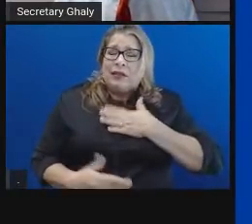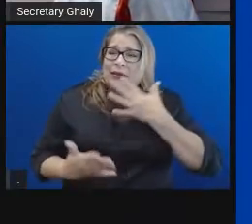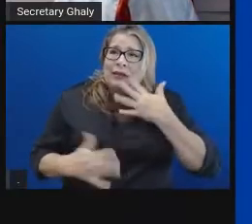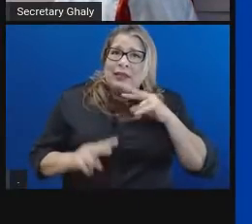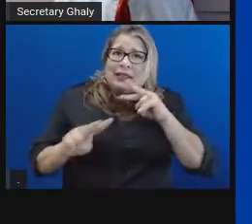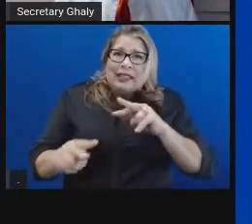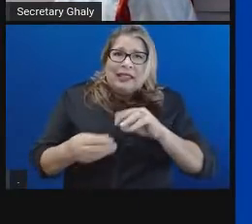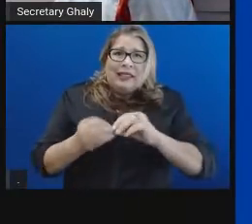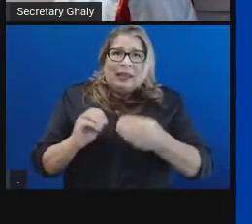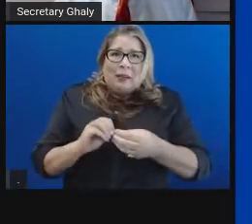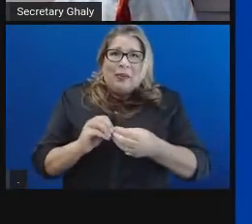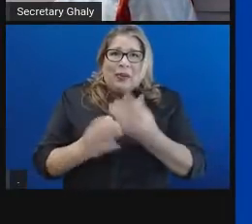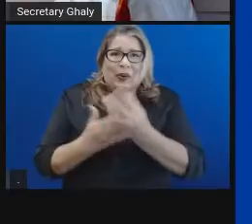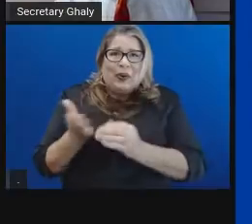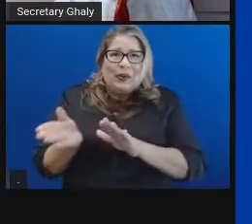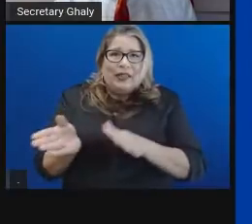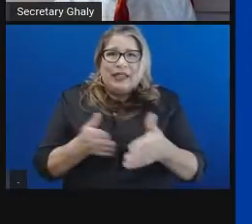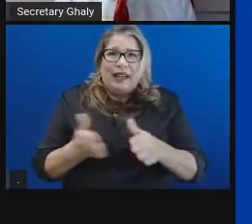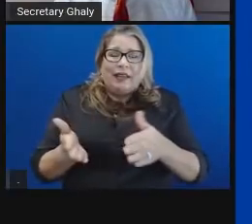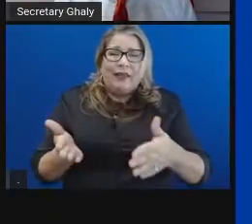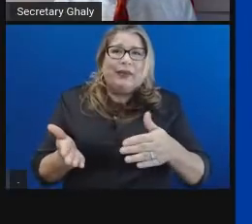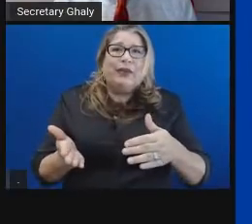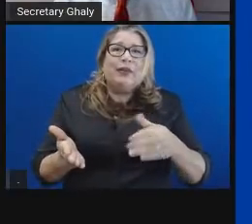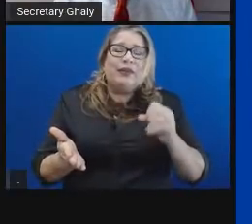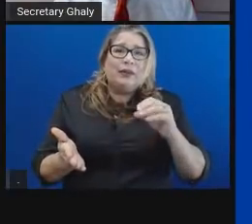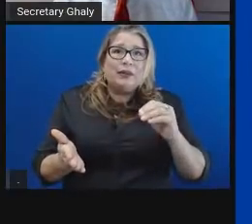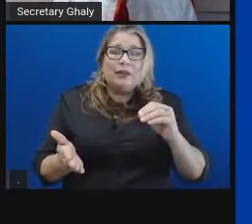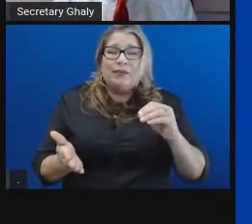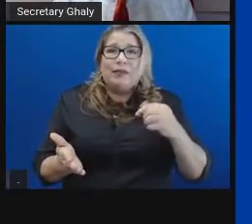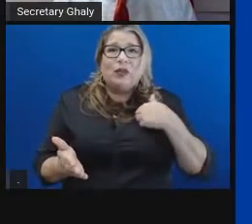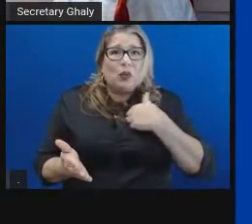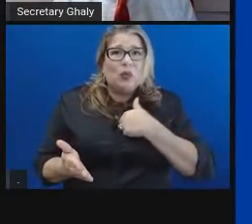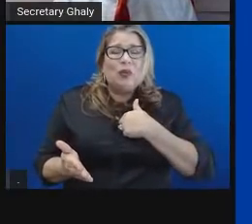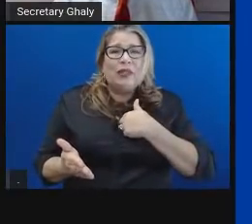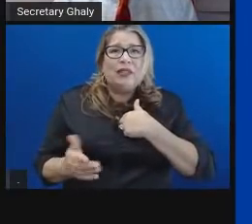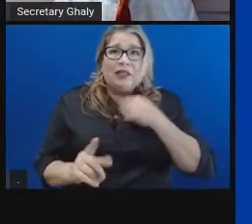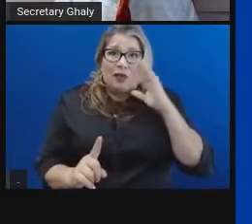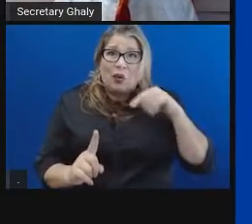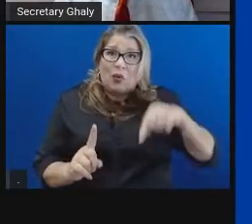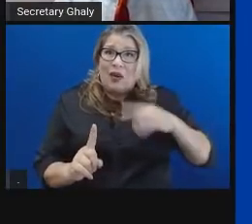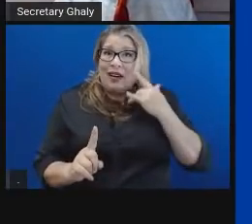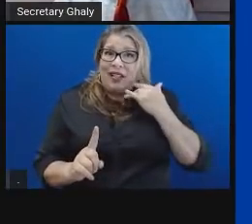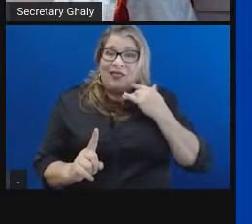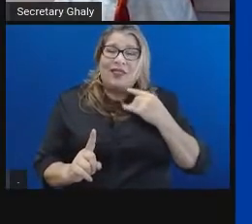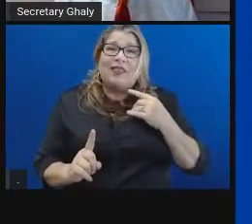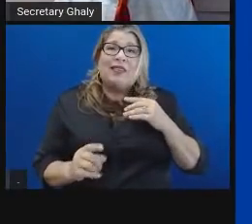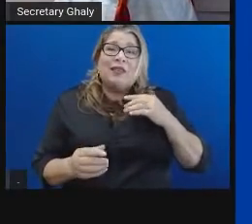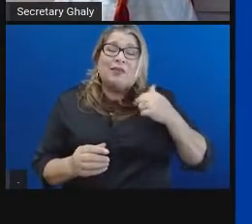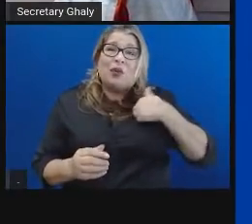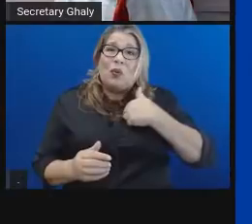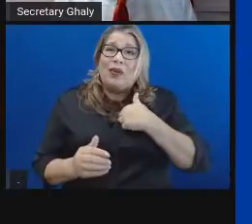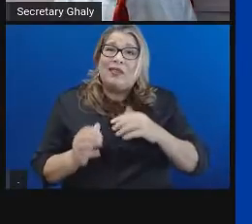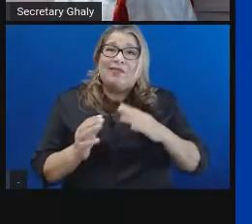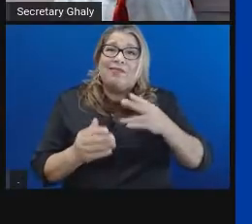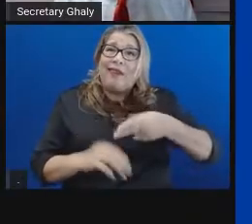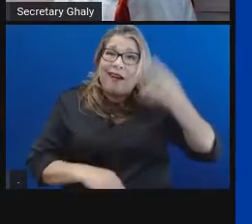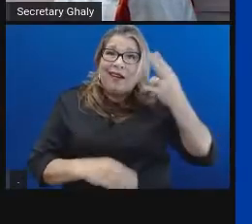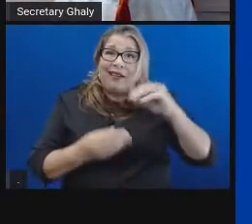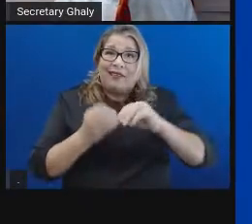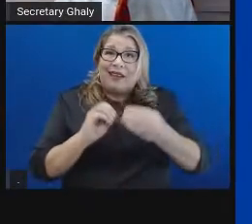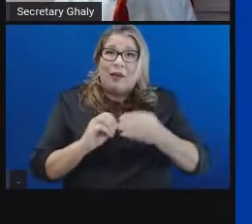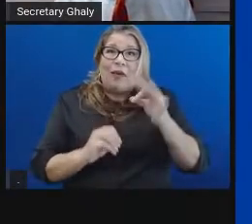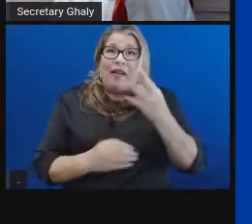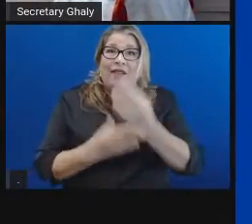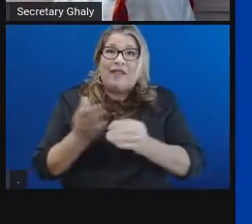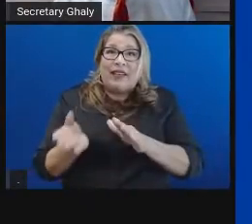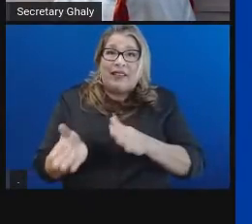continue to be one of the leaders in deaths per capita, and something that I know we can continue to lead in even